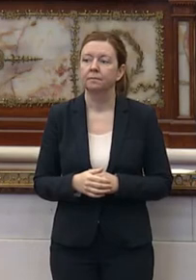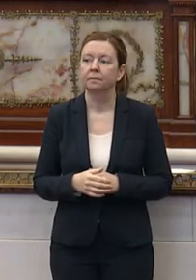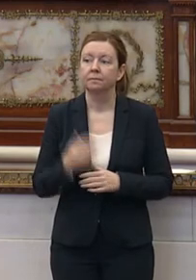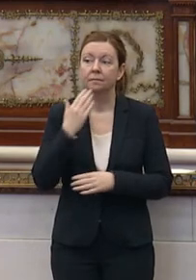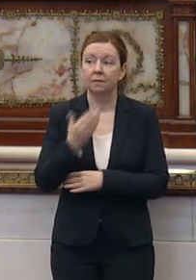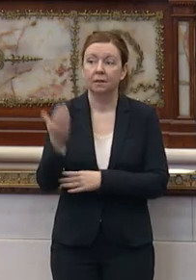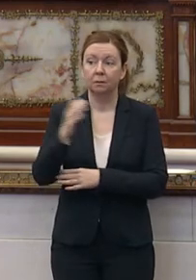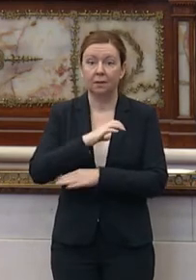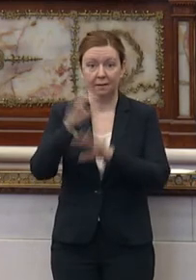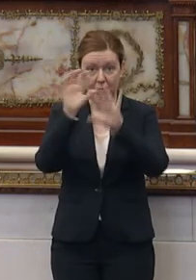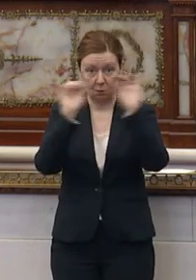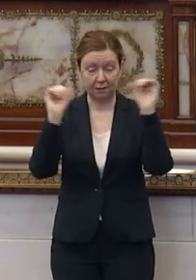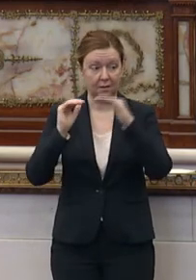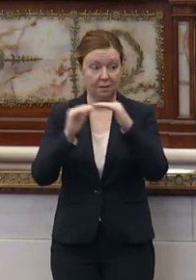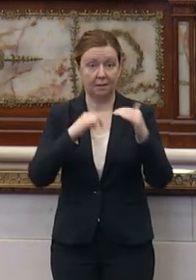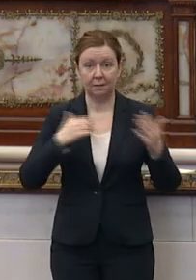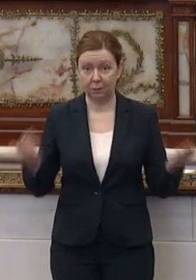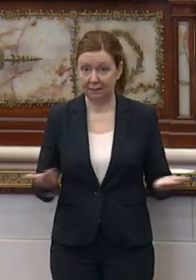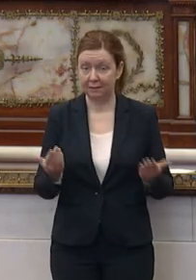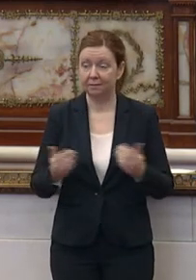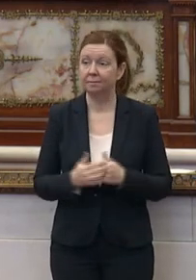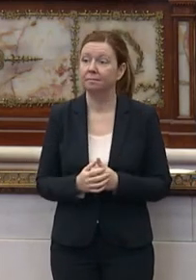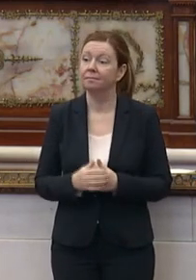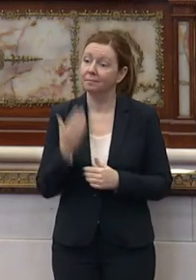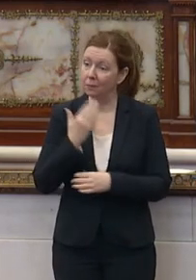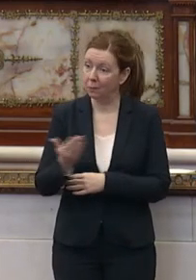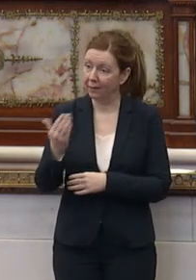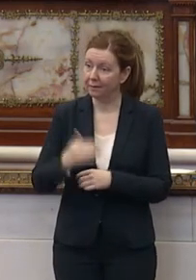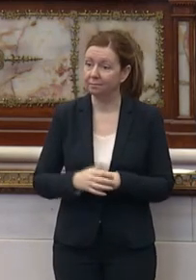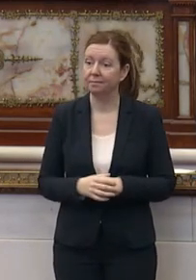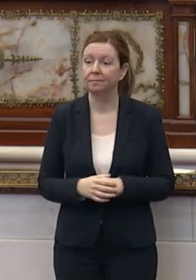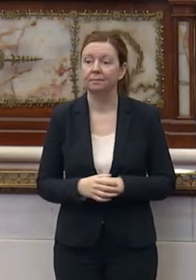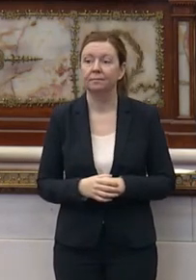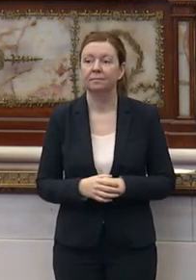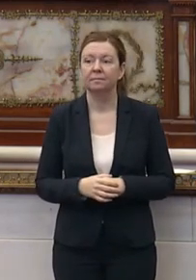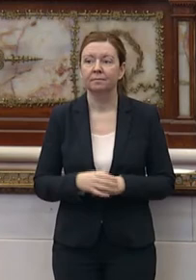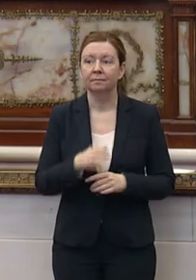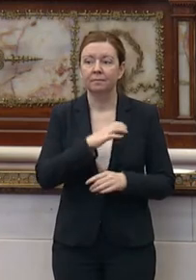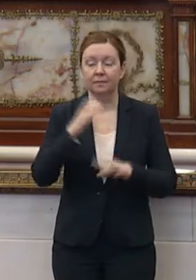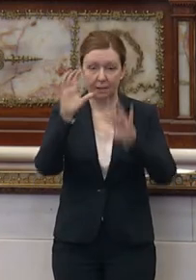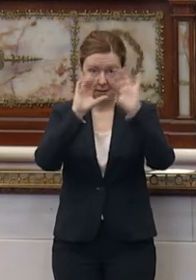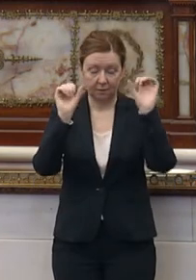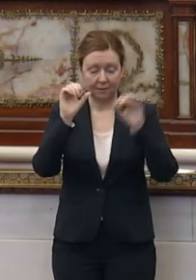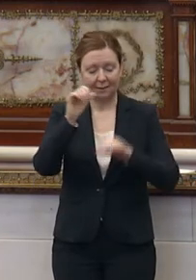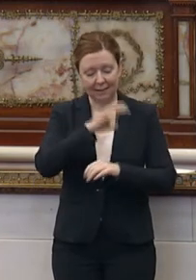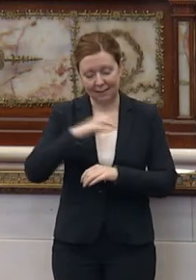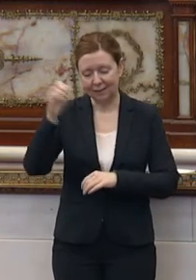Good morning, Council President and colleagues. Present. Good morning. Councilman Thomas.